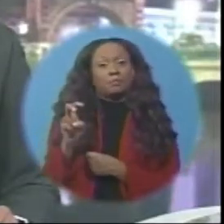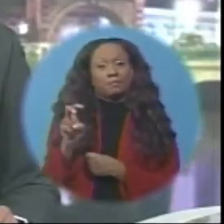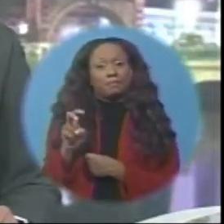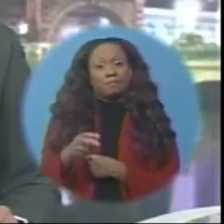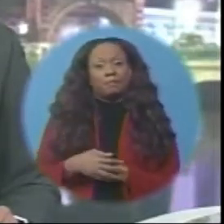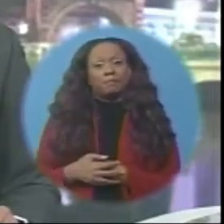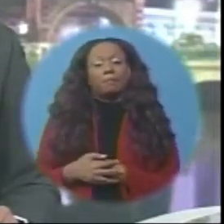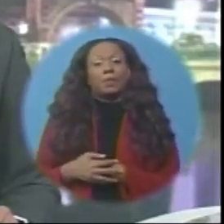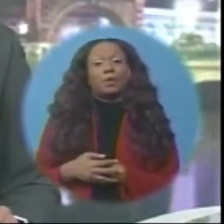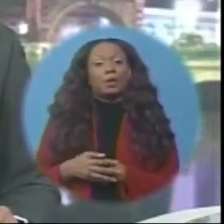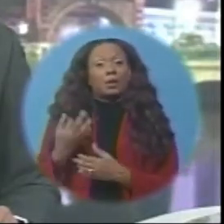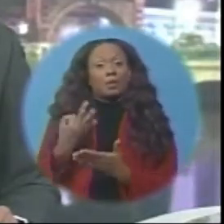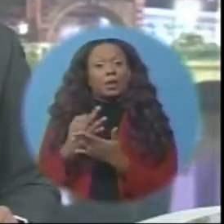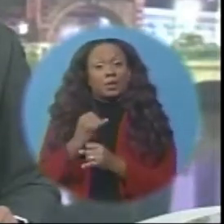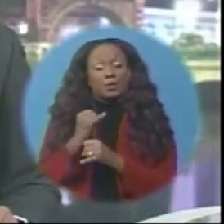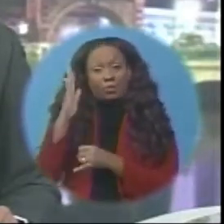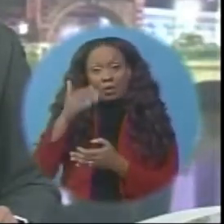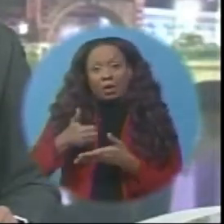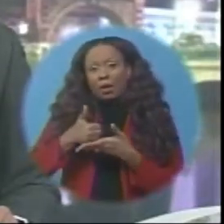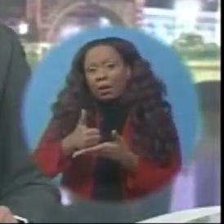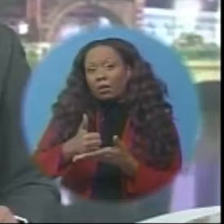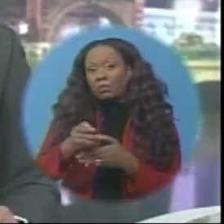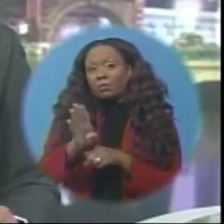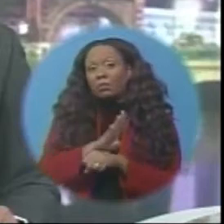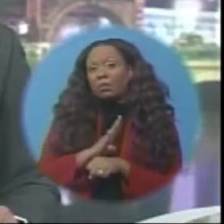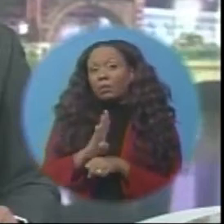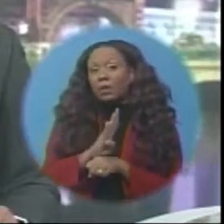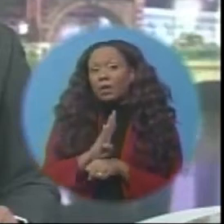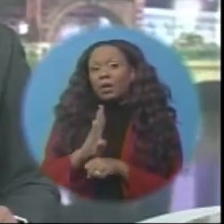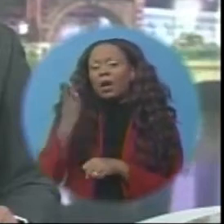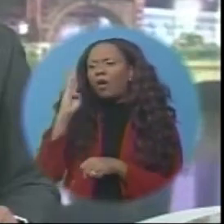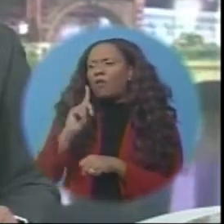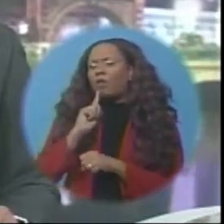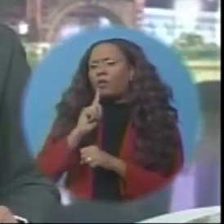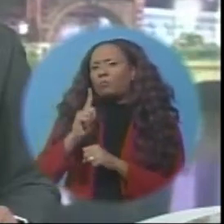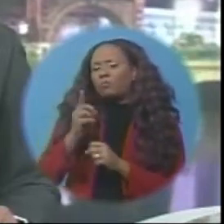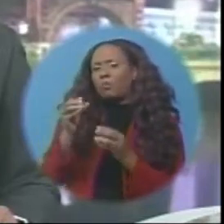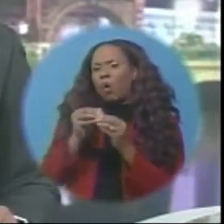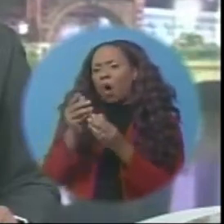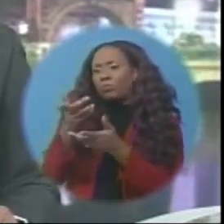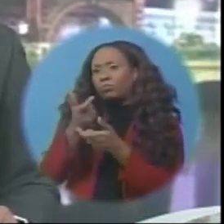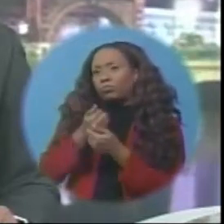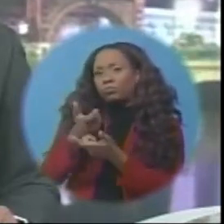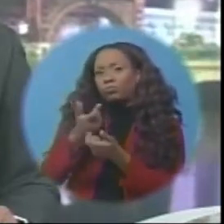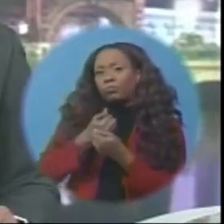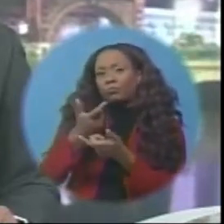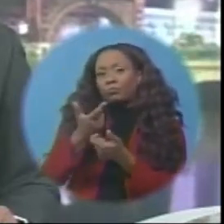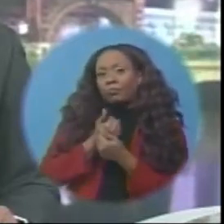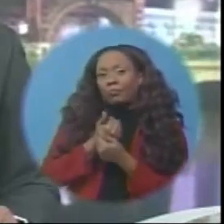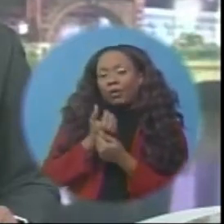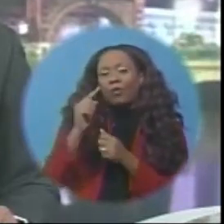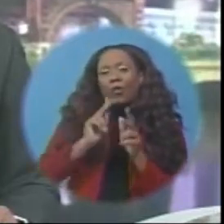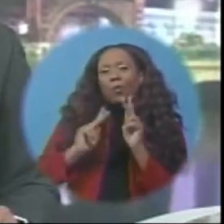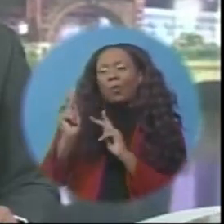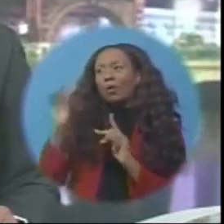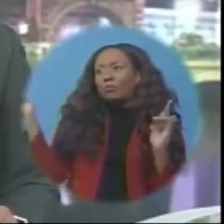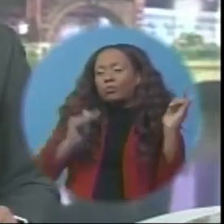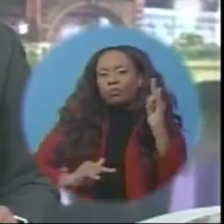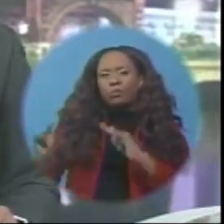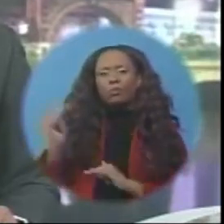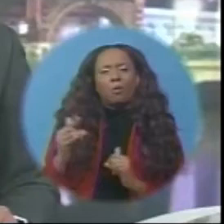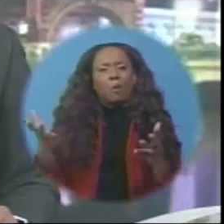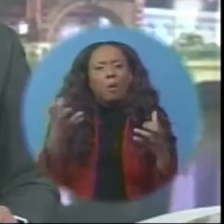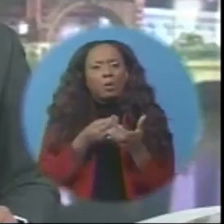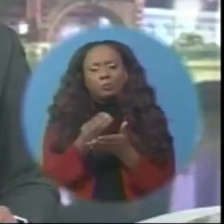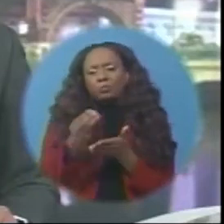institution says a loan will assist Barbados in increasing the appeal of its tourism attractions, with a focus on encouraging more spending by visitors on